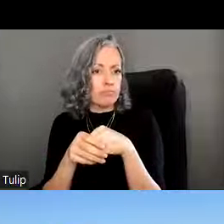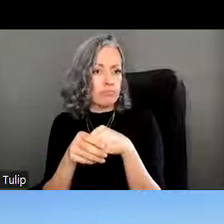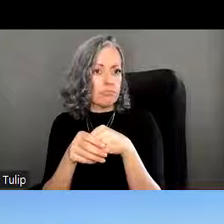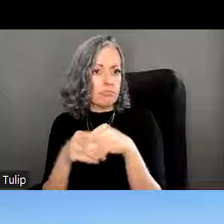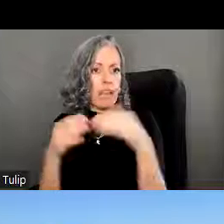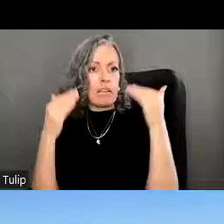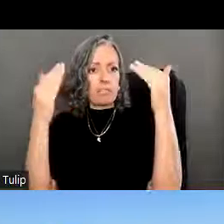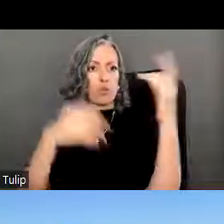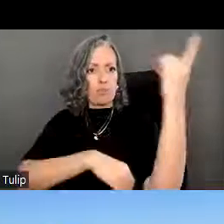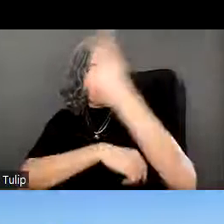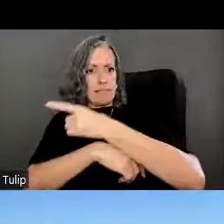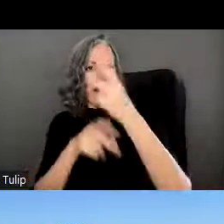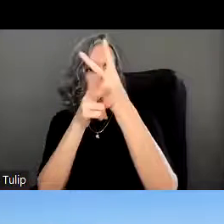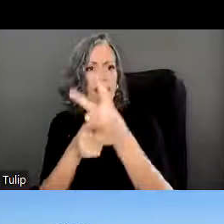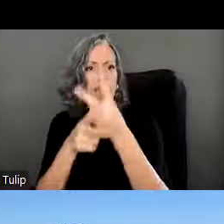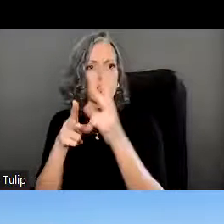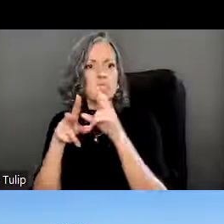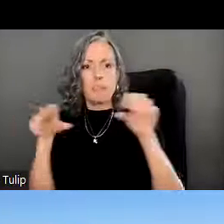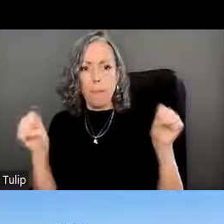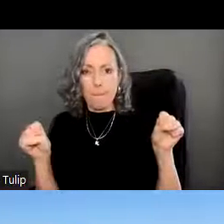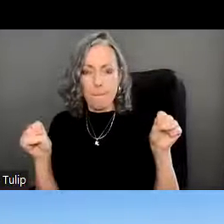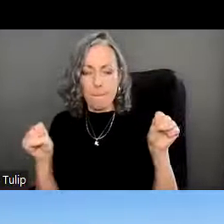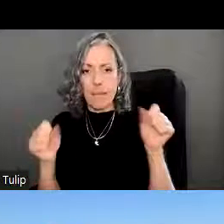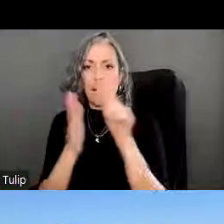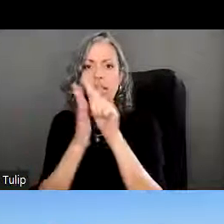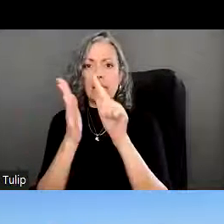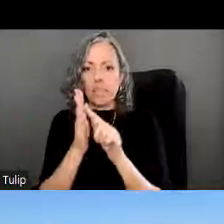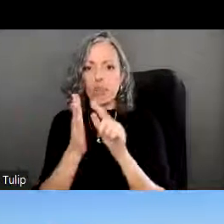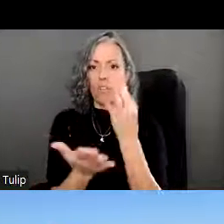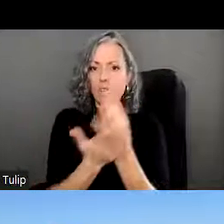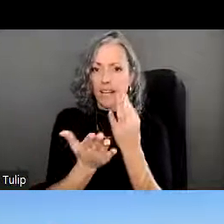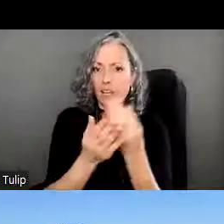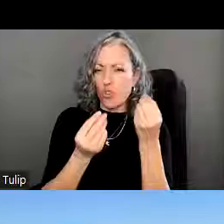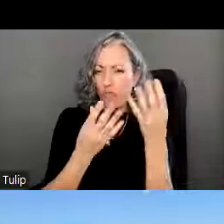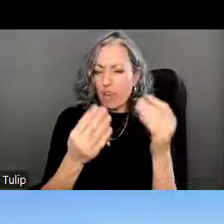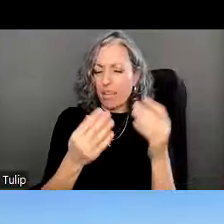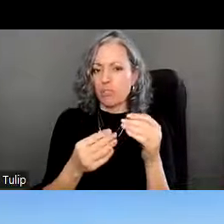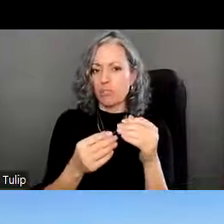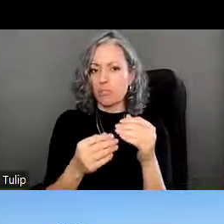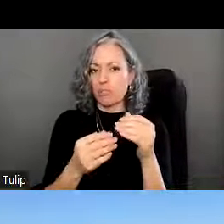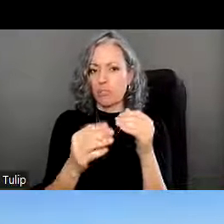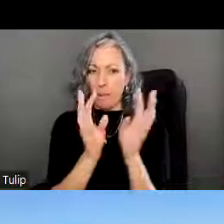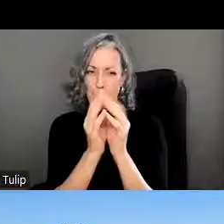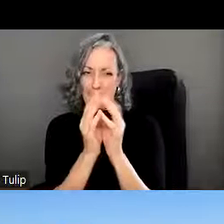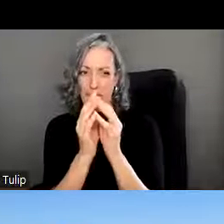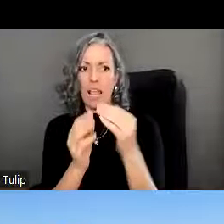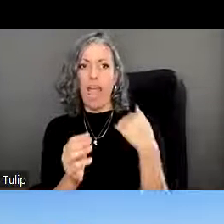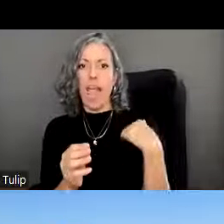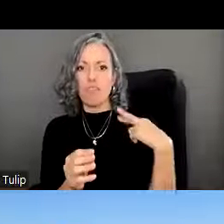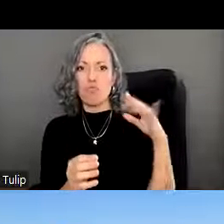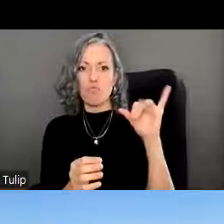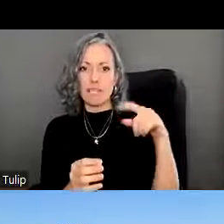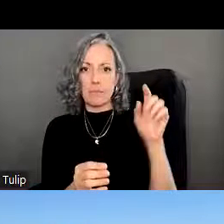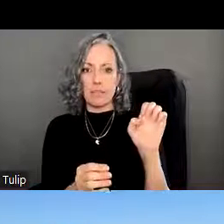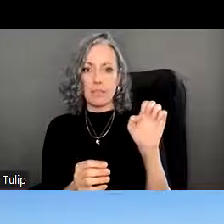adult day care system. Legal financial information and consultation. We do have respite vouchers